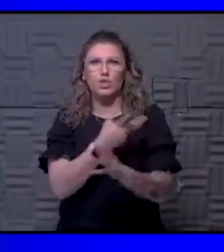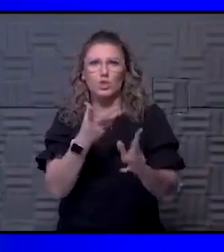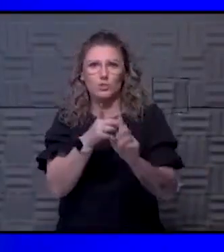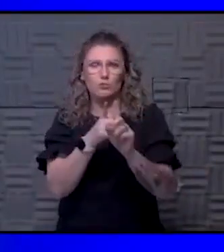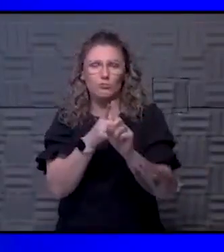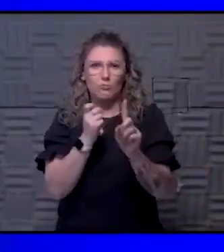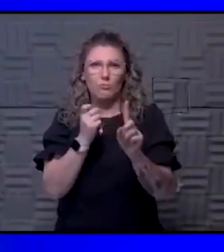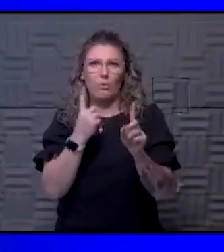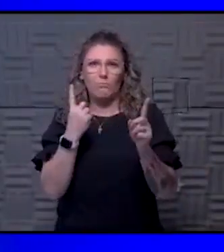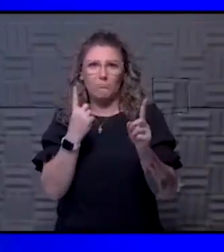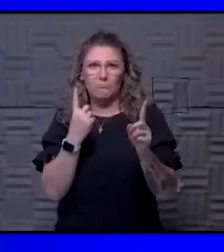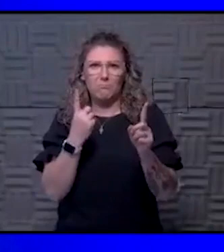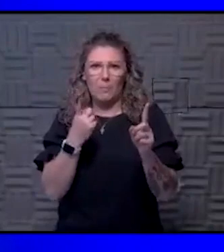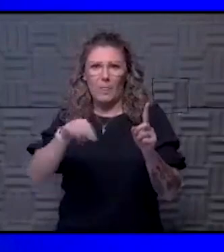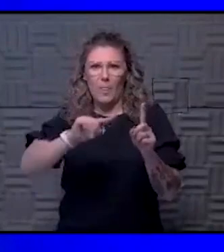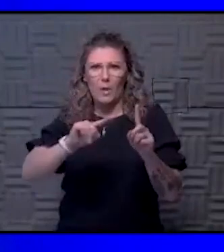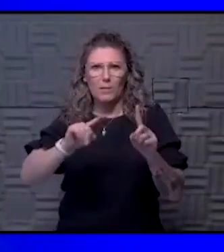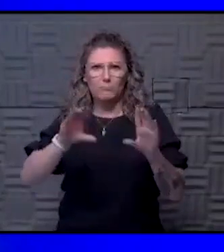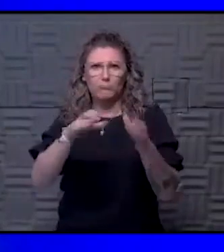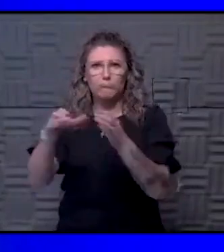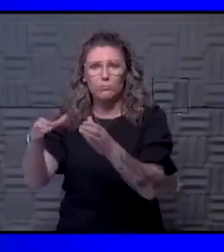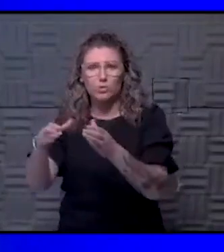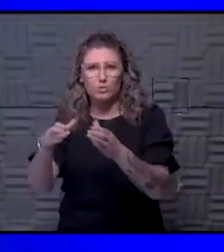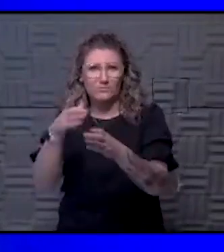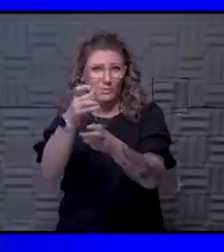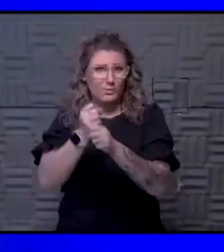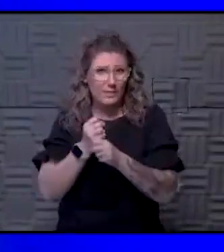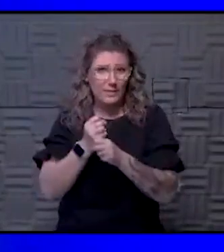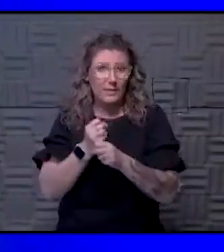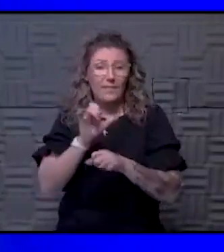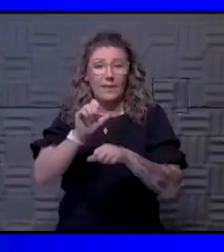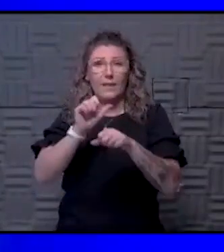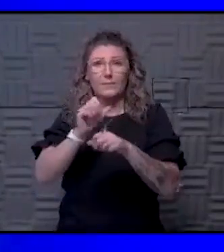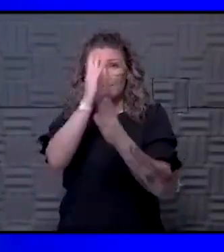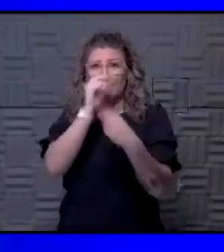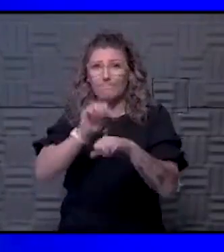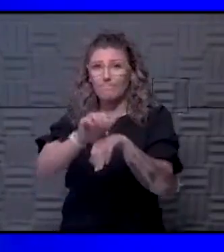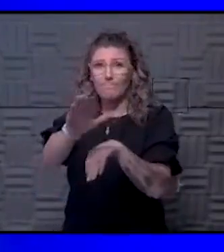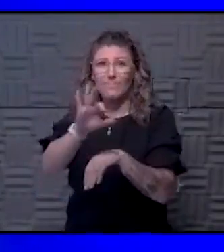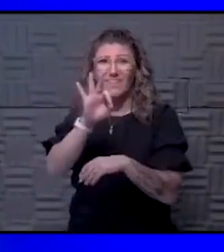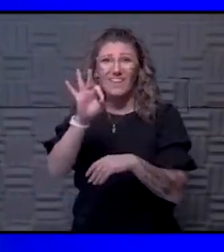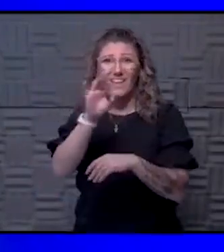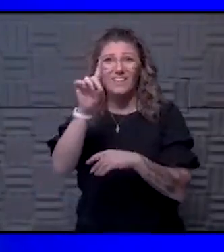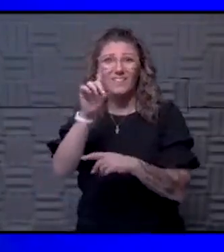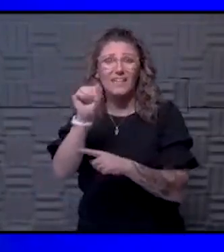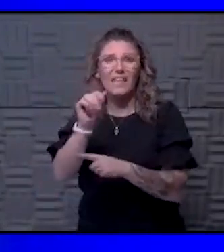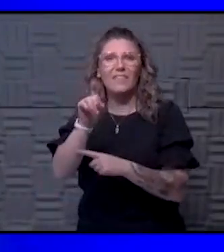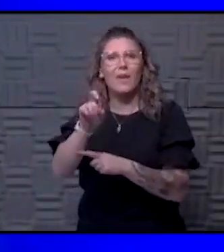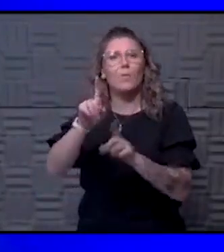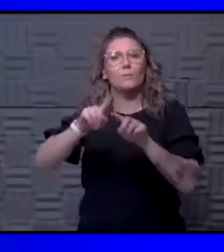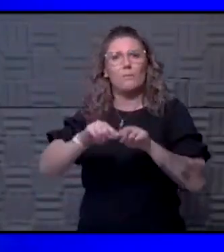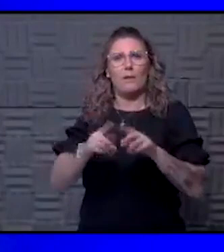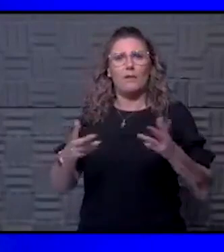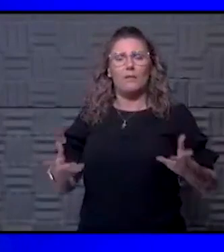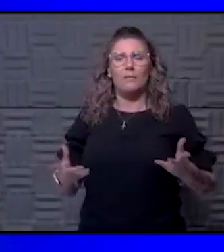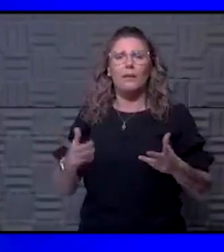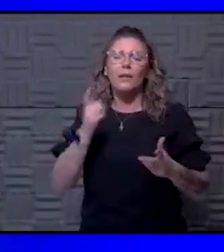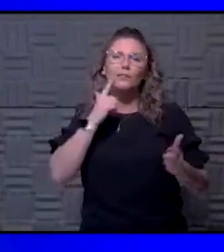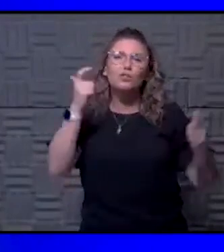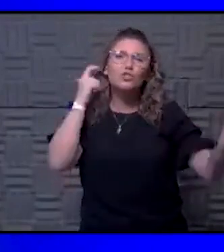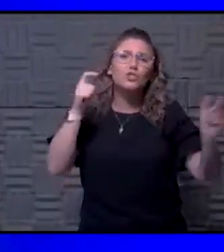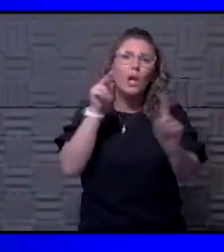getting. That is what the data that were submitted to the FDA are based on. And just from a larger